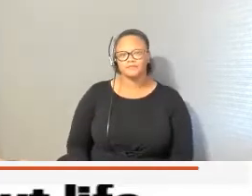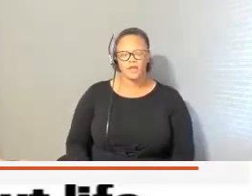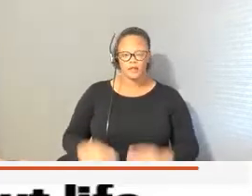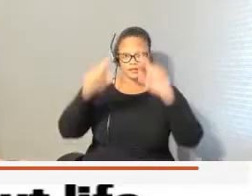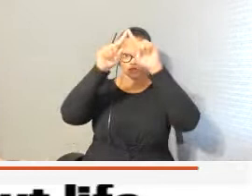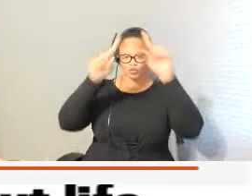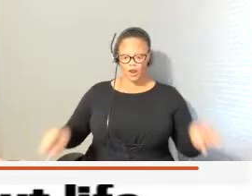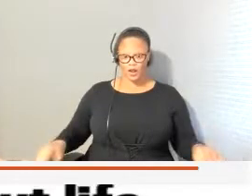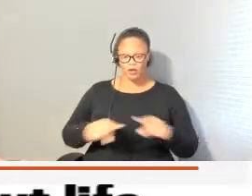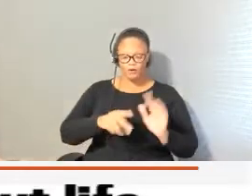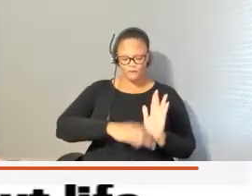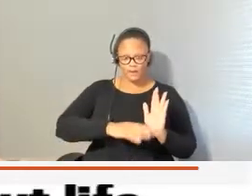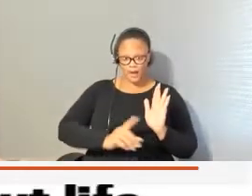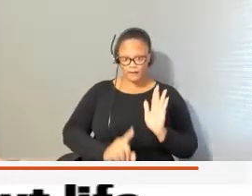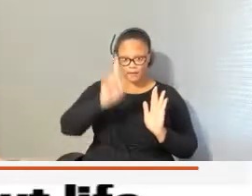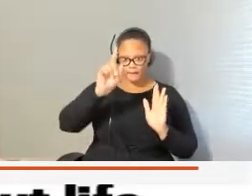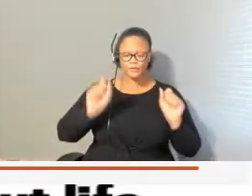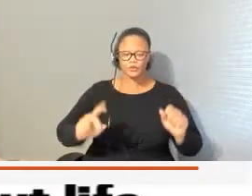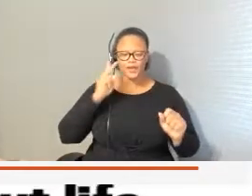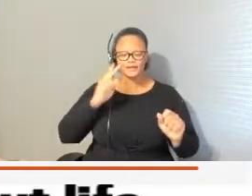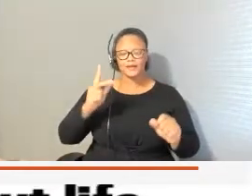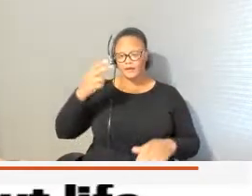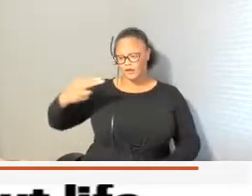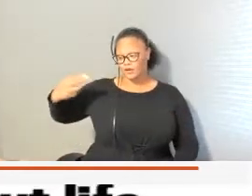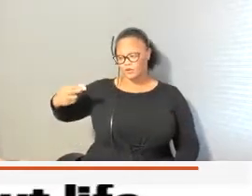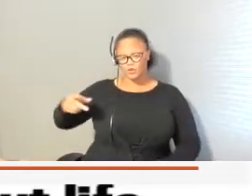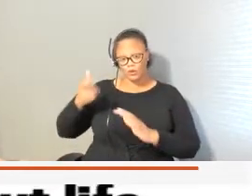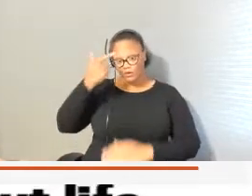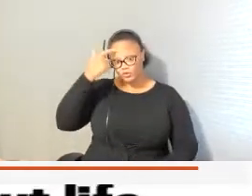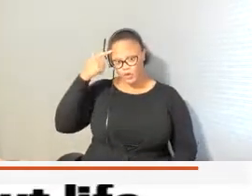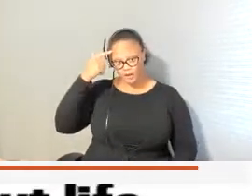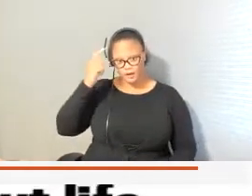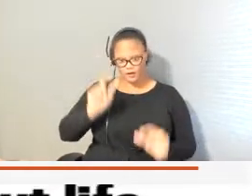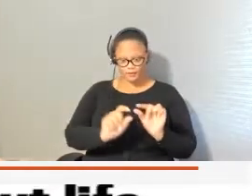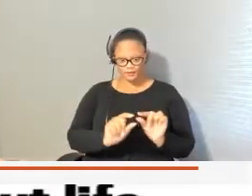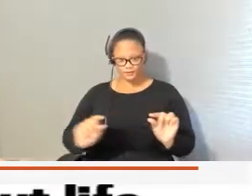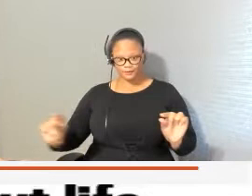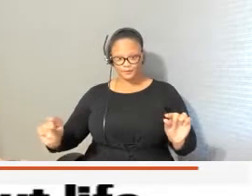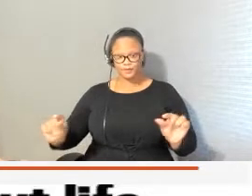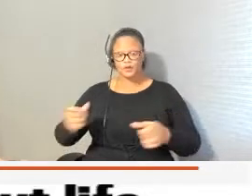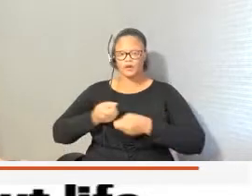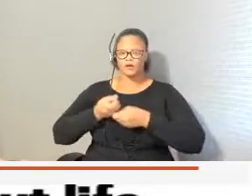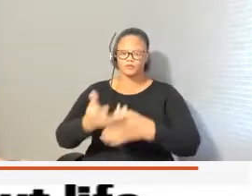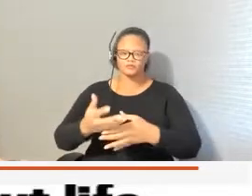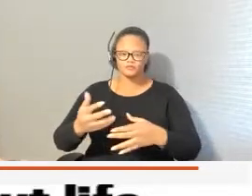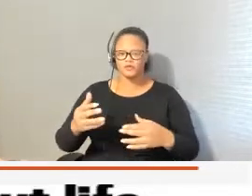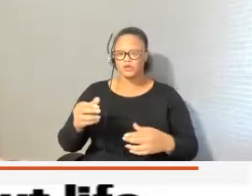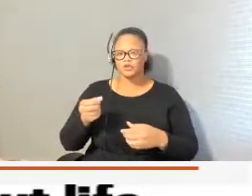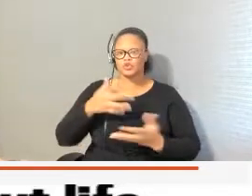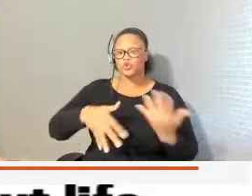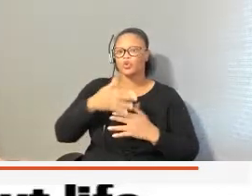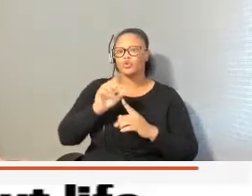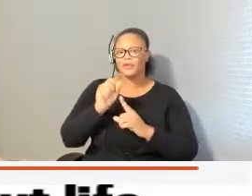bottom up, we see that historical trauma it goes into social conditions and